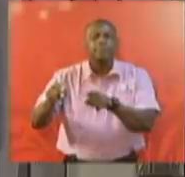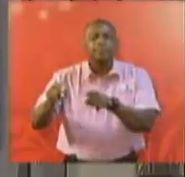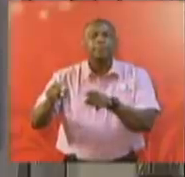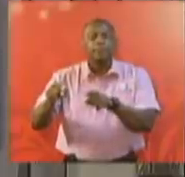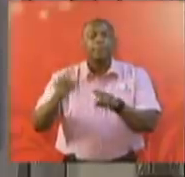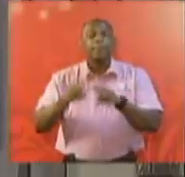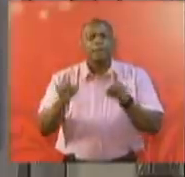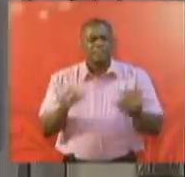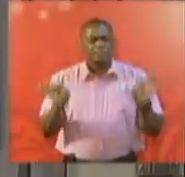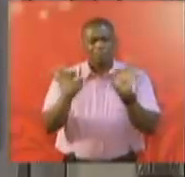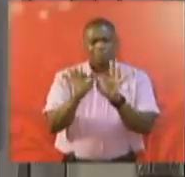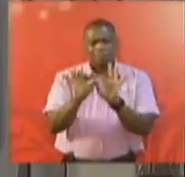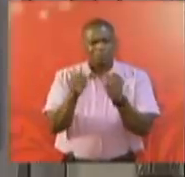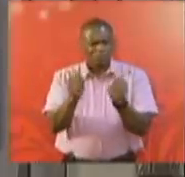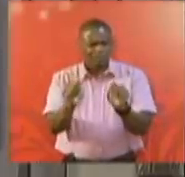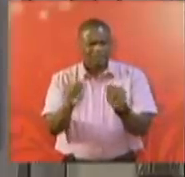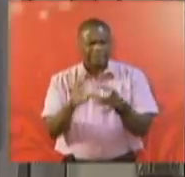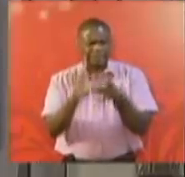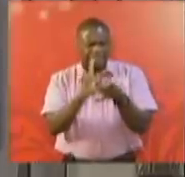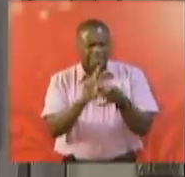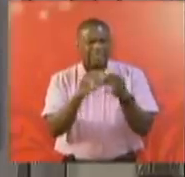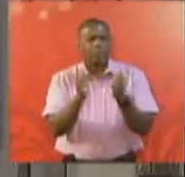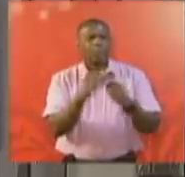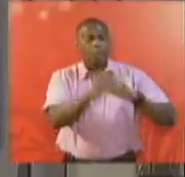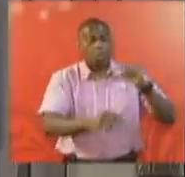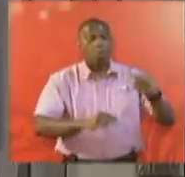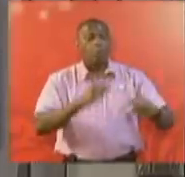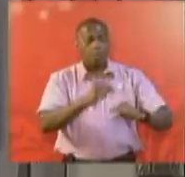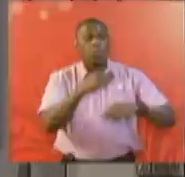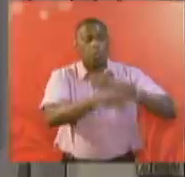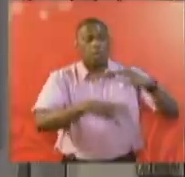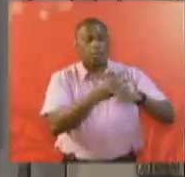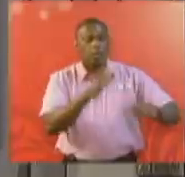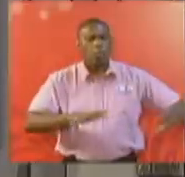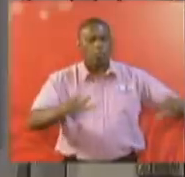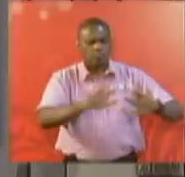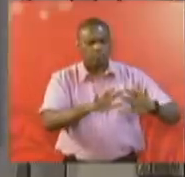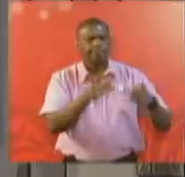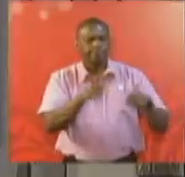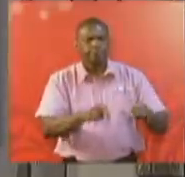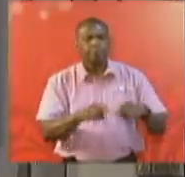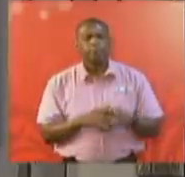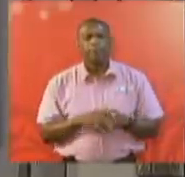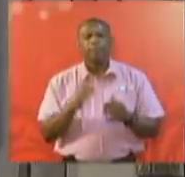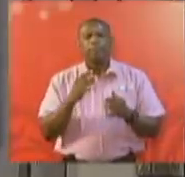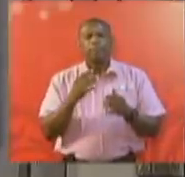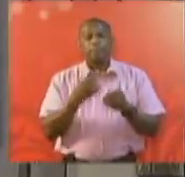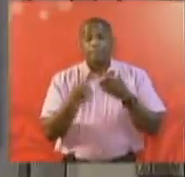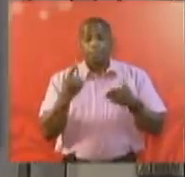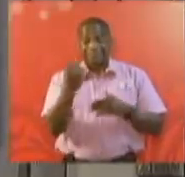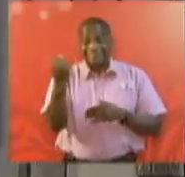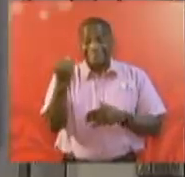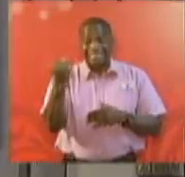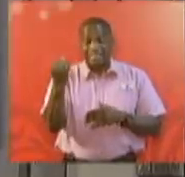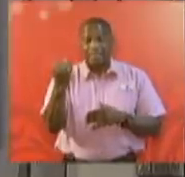must contextualize it as what is happening globally. Last week, Saturday, at the Diplomatic Center, we would